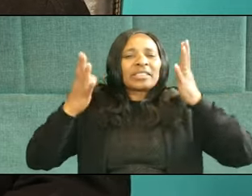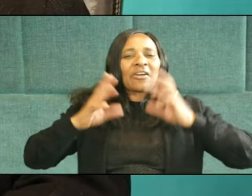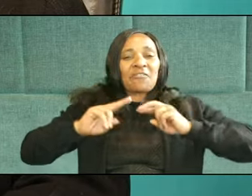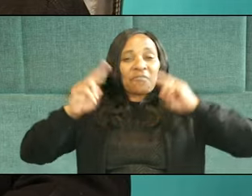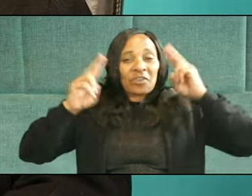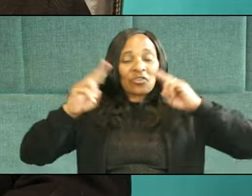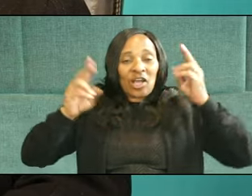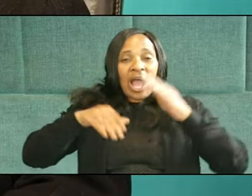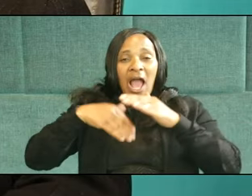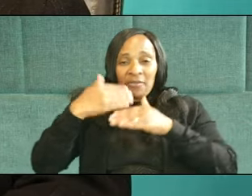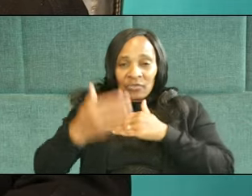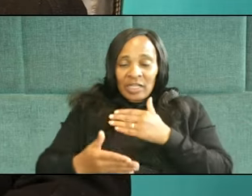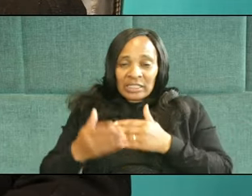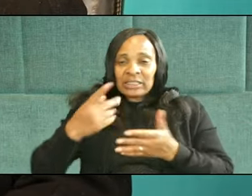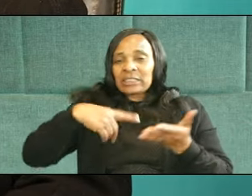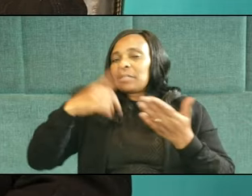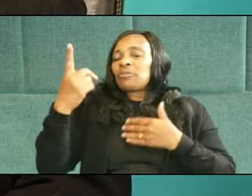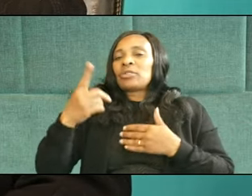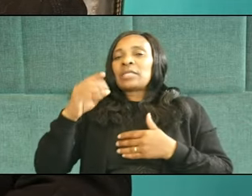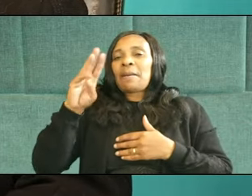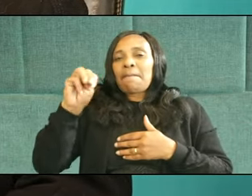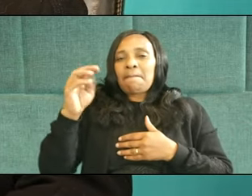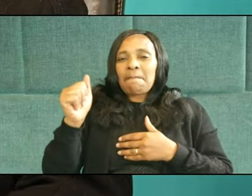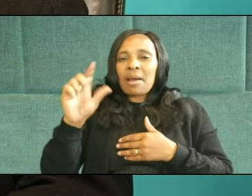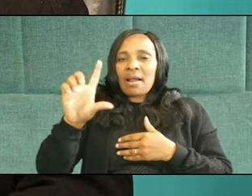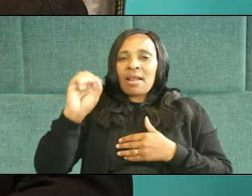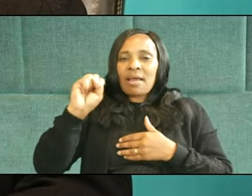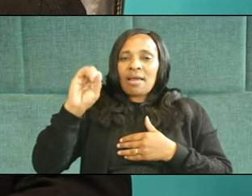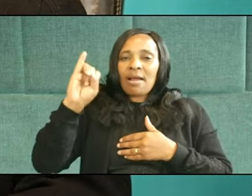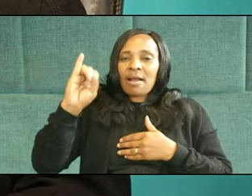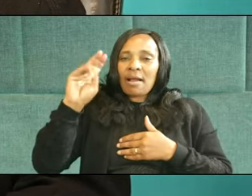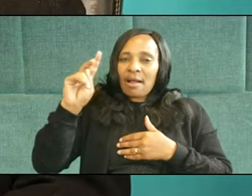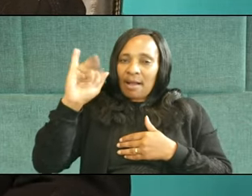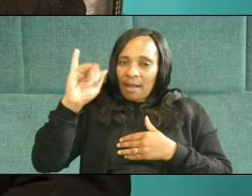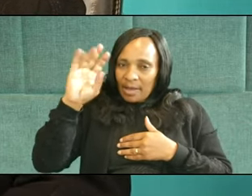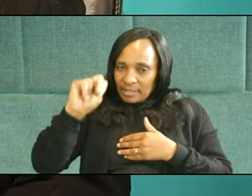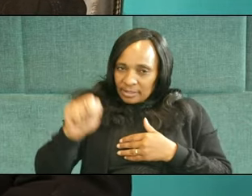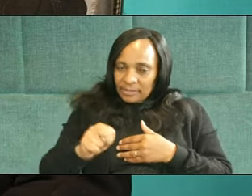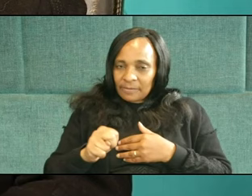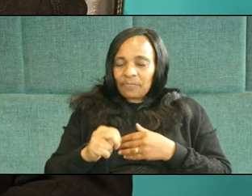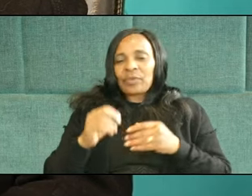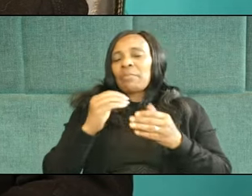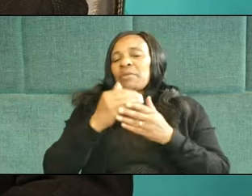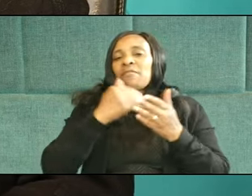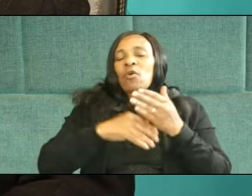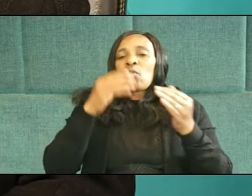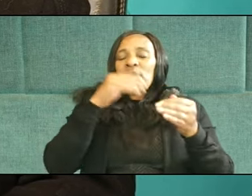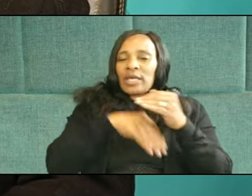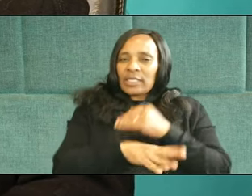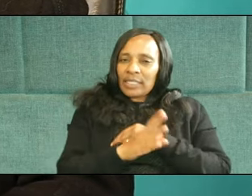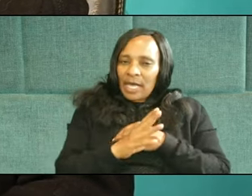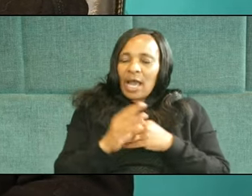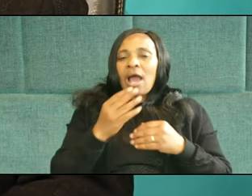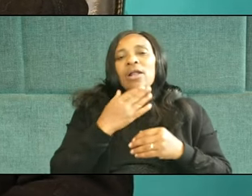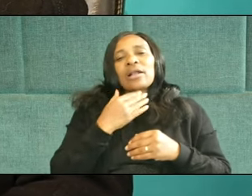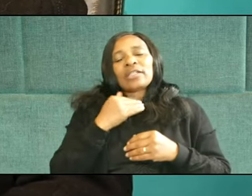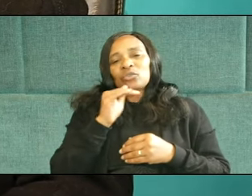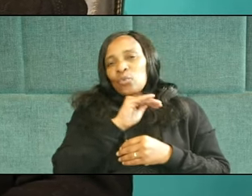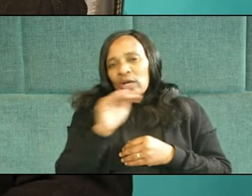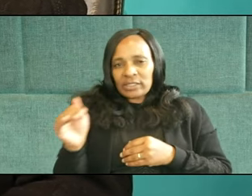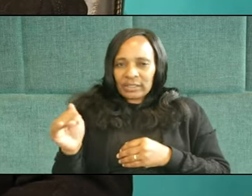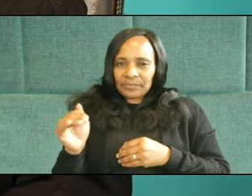the Amalekites who had taken his belongings. But then there's also a sad aspect to it. But before we get into that, I'd like to